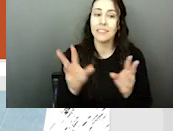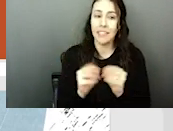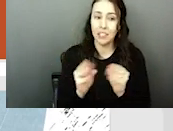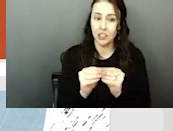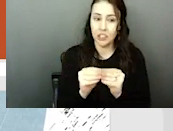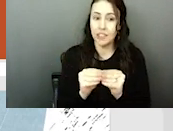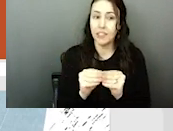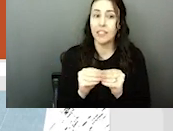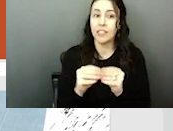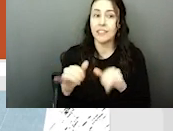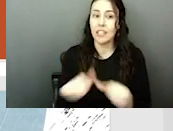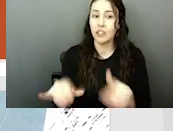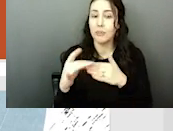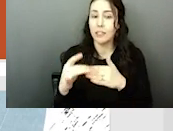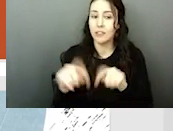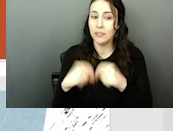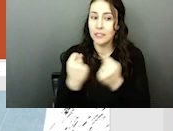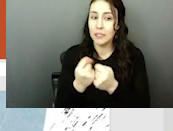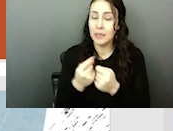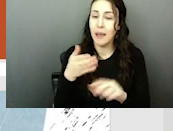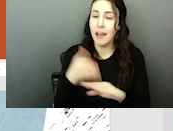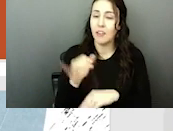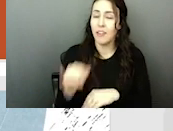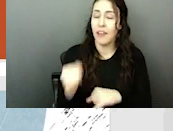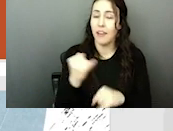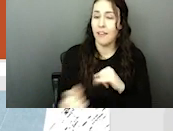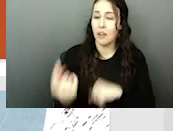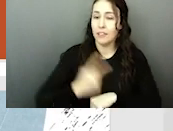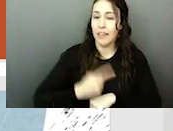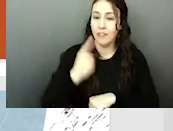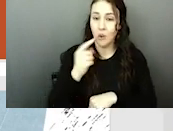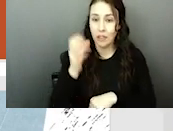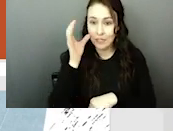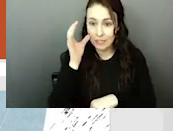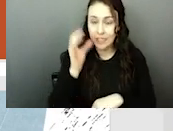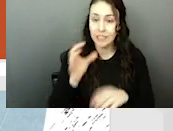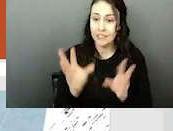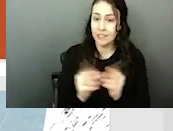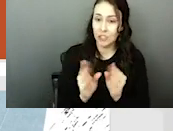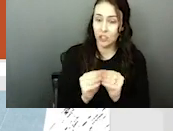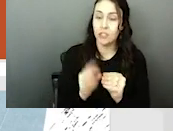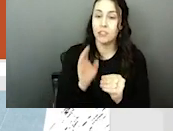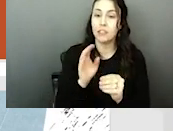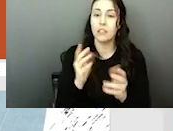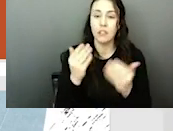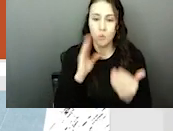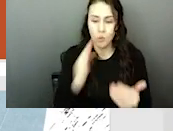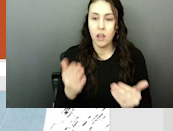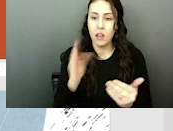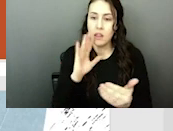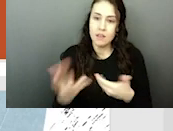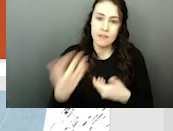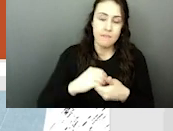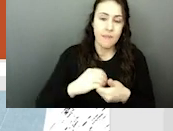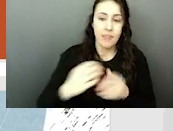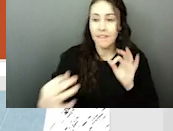that final day of listening sessions. We'll incorporate the feedback, integrate that in a way that